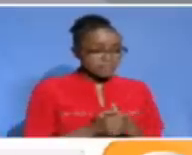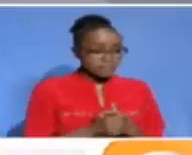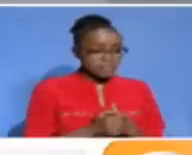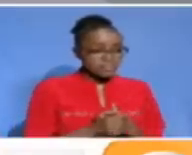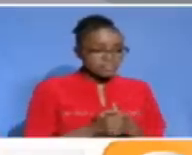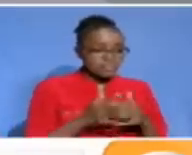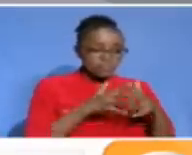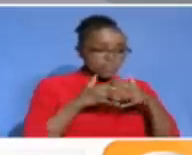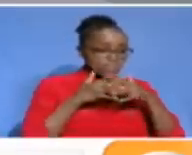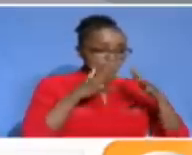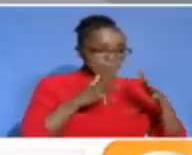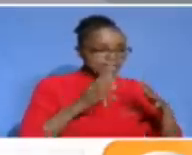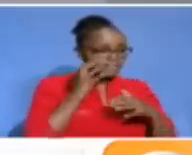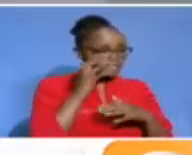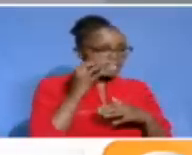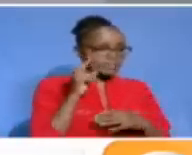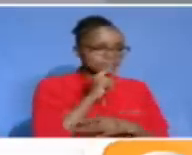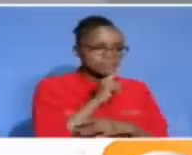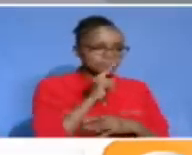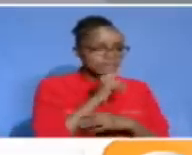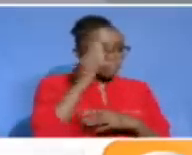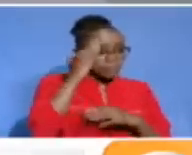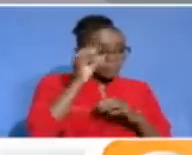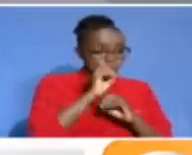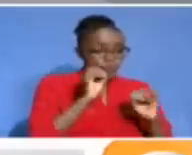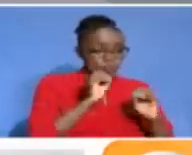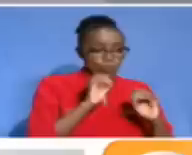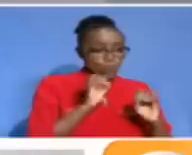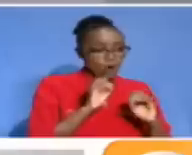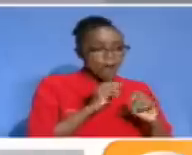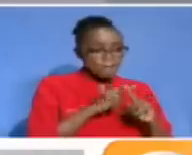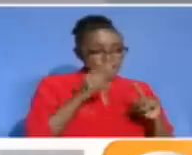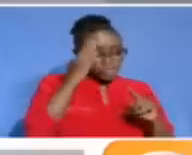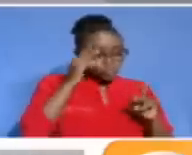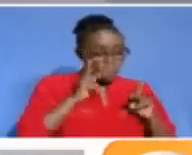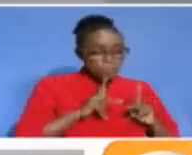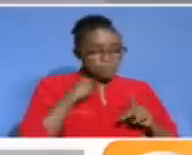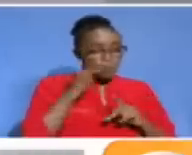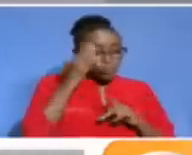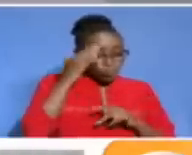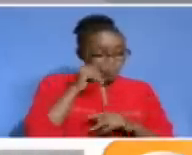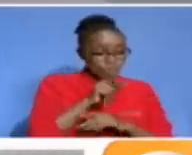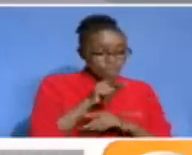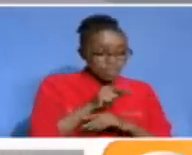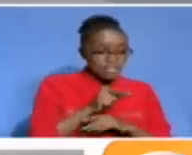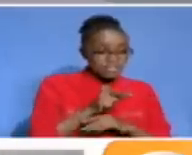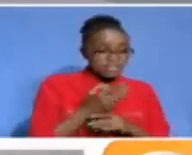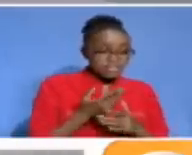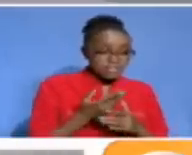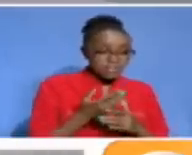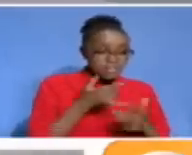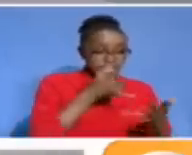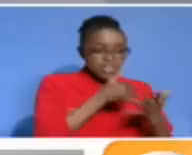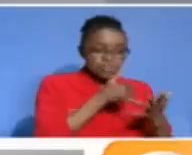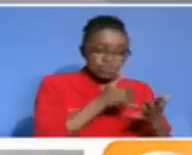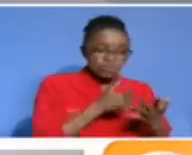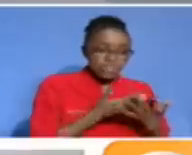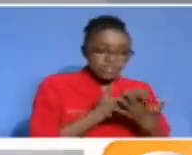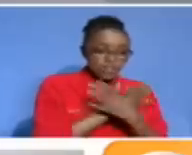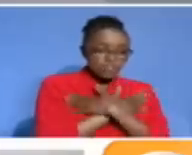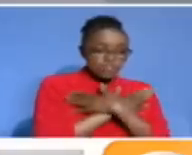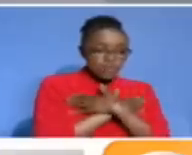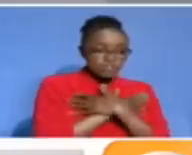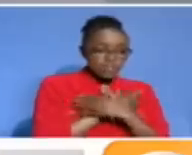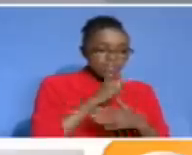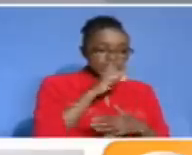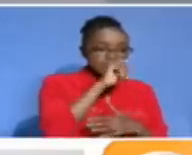For the American, very sad. I don't know him, but I know of people who knew him. Including a friend, Gina